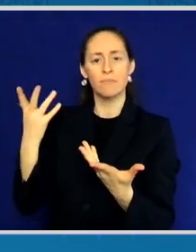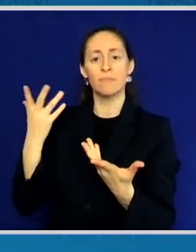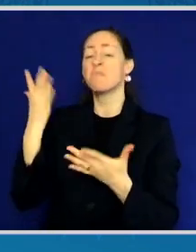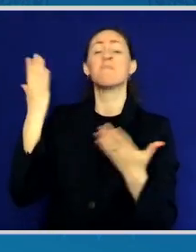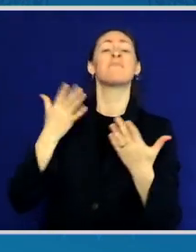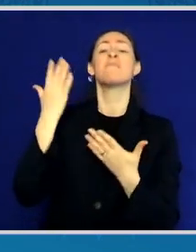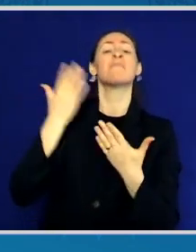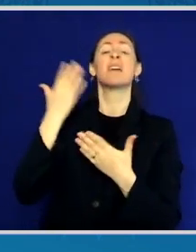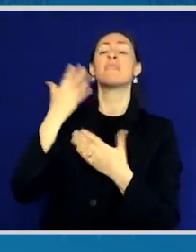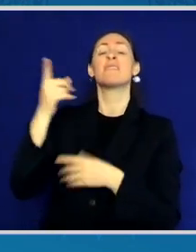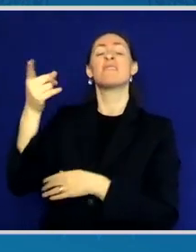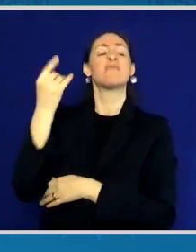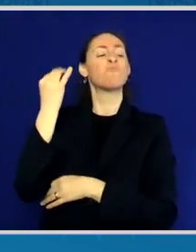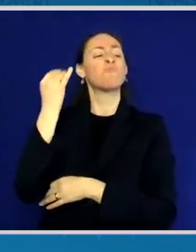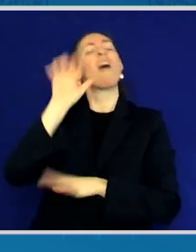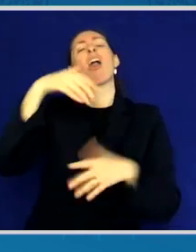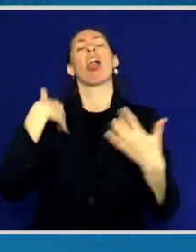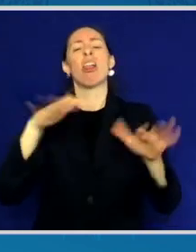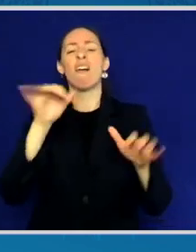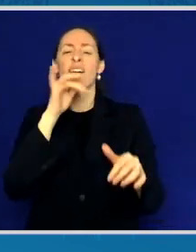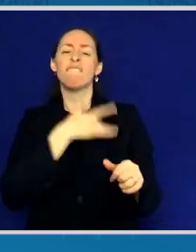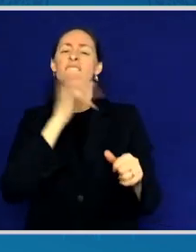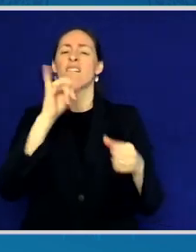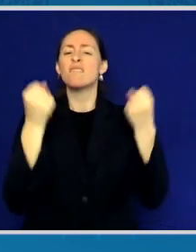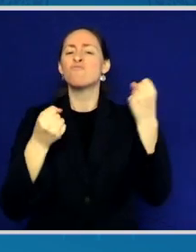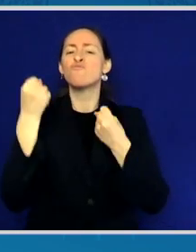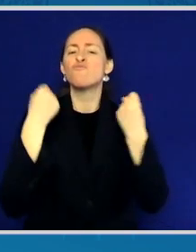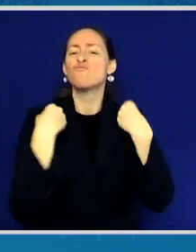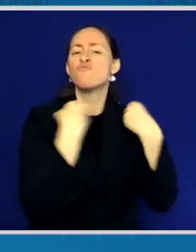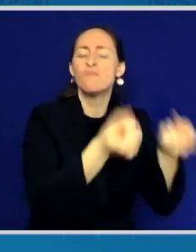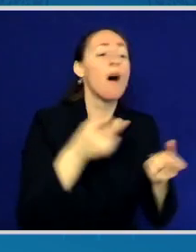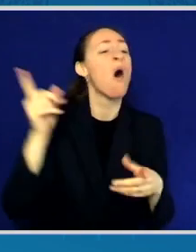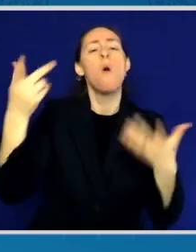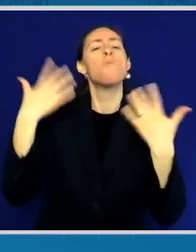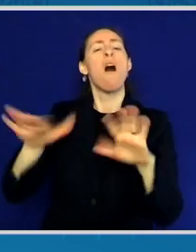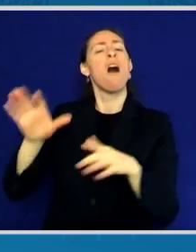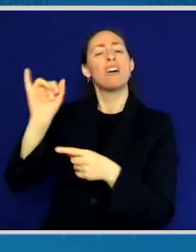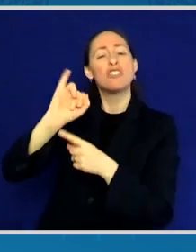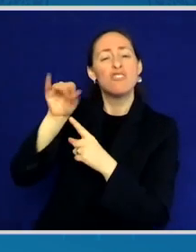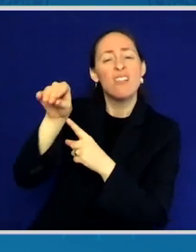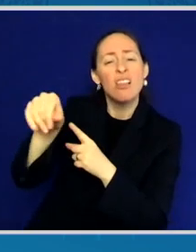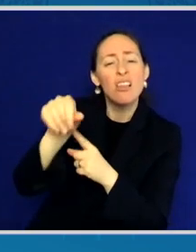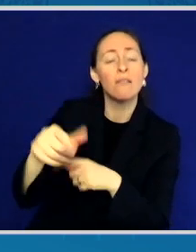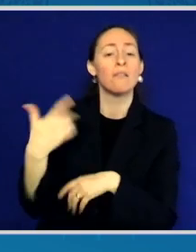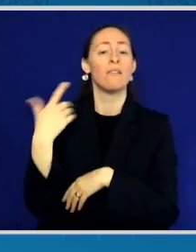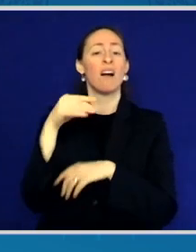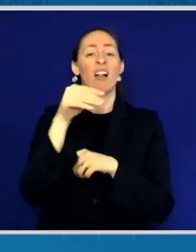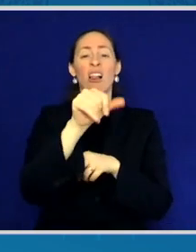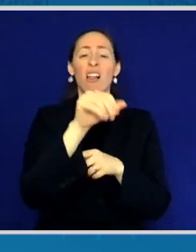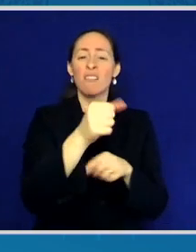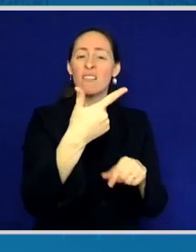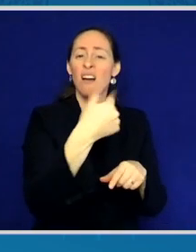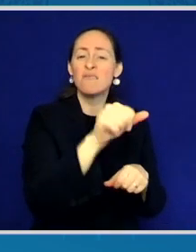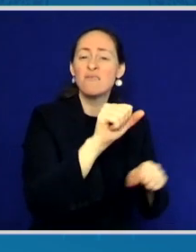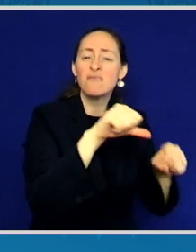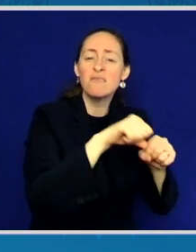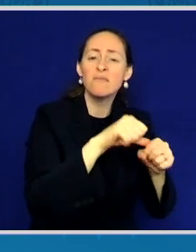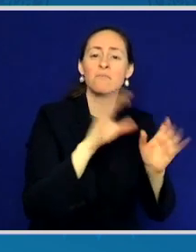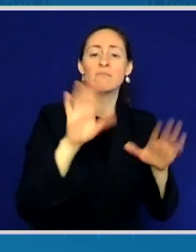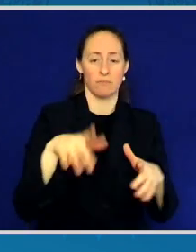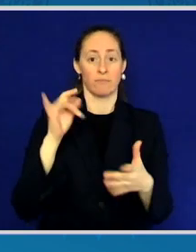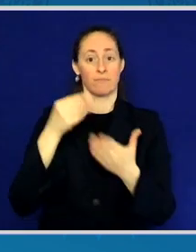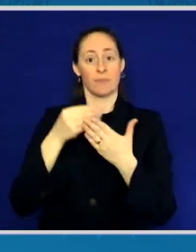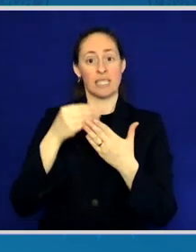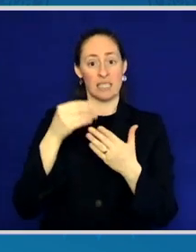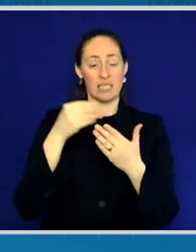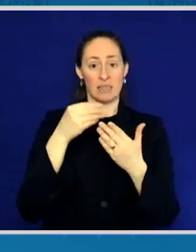payment. I may choose not to have a car insurance and gas and wear and tear on my car. And then I can take those earnings that I would have